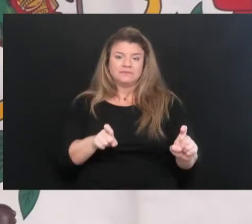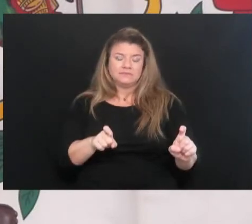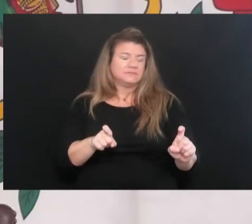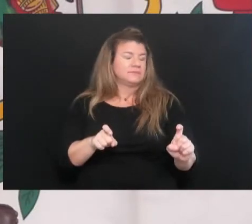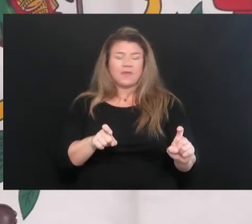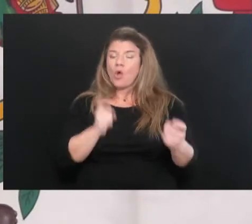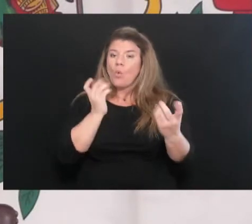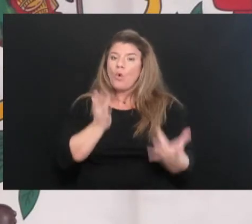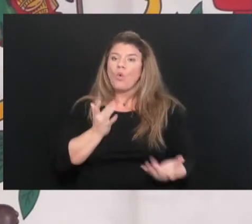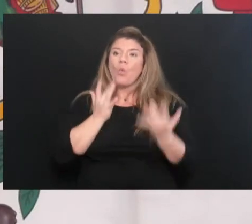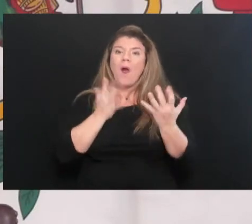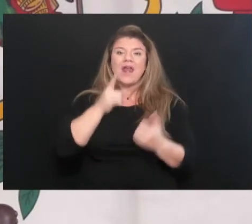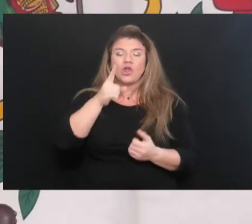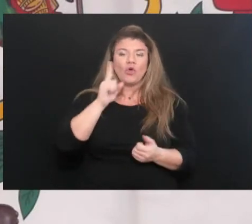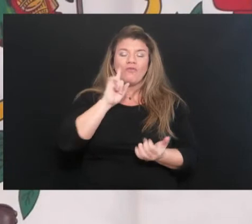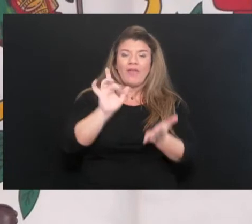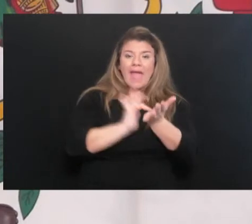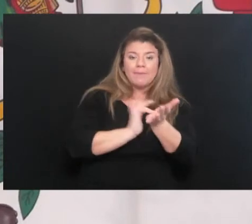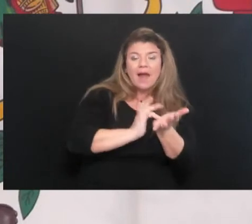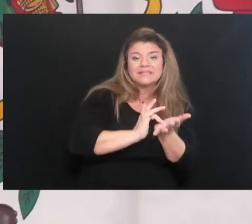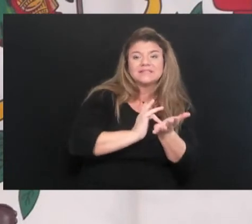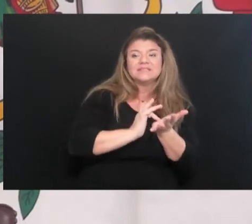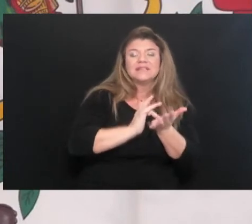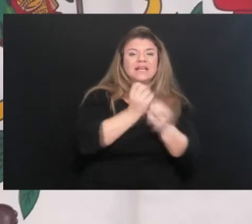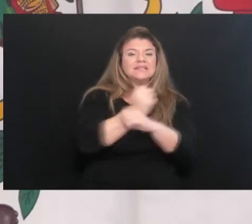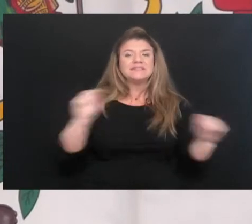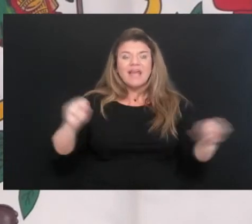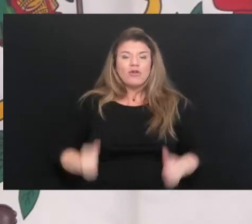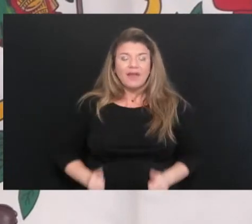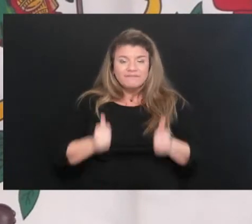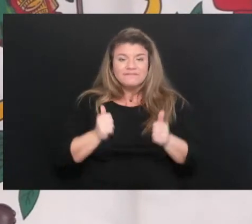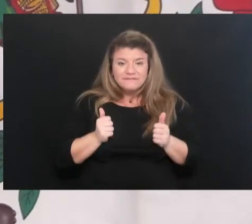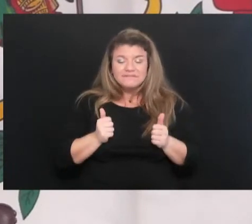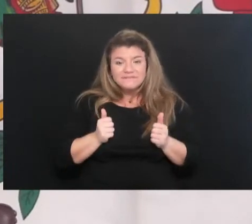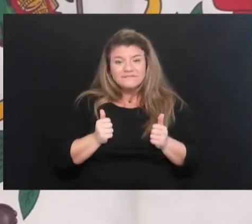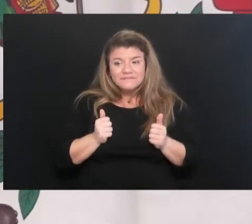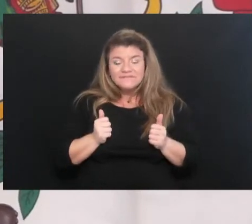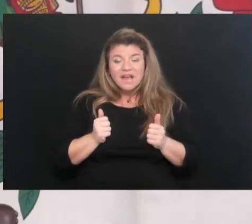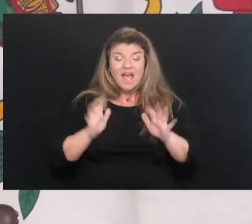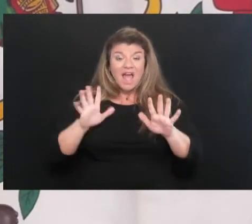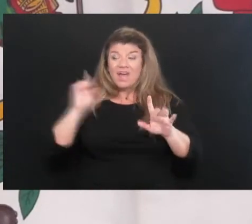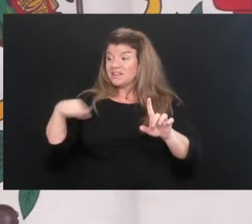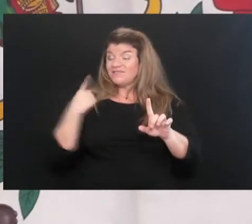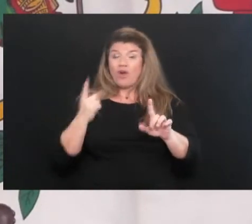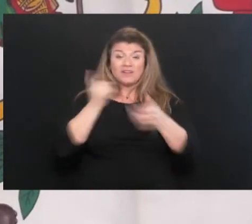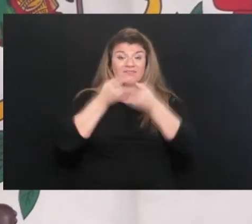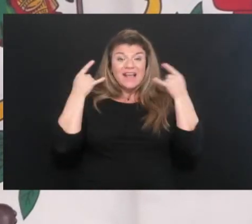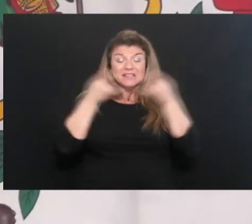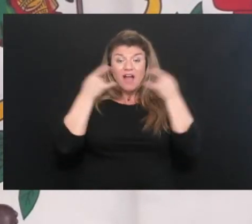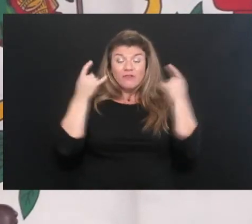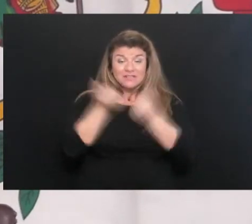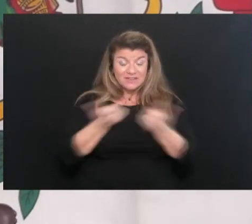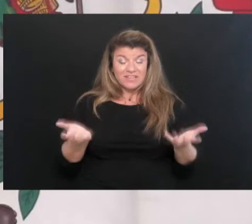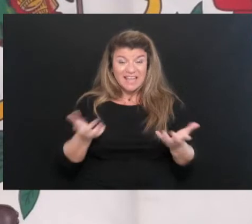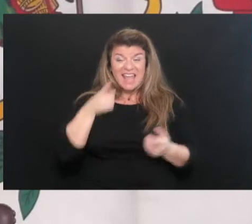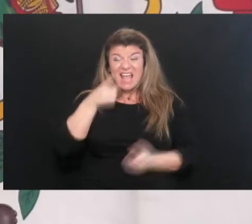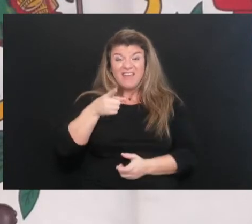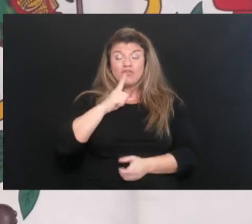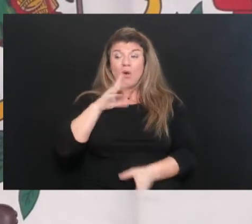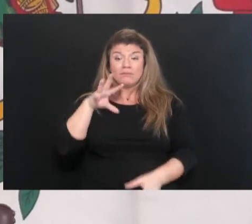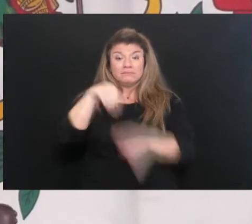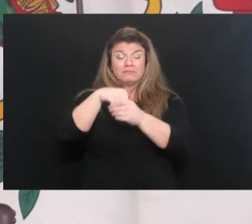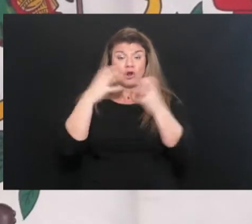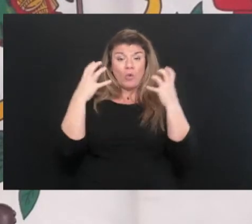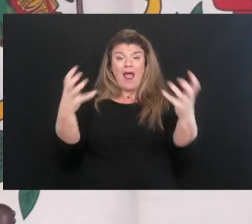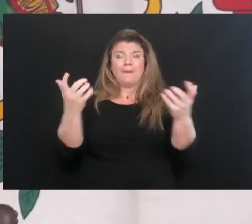waiting on you with the antibodies and everything, and they can save your life. As far as face coverings and everything, if you're in a crowd of